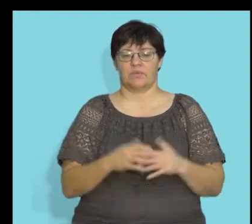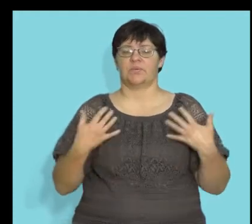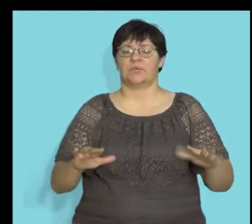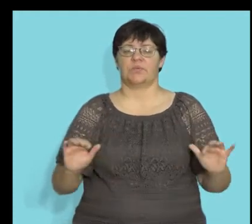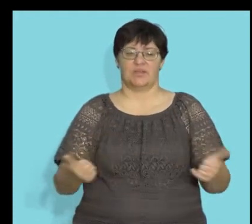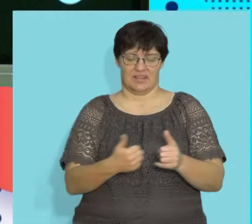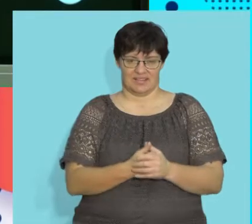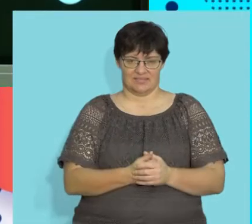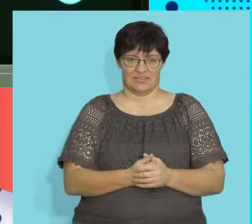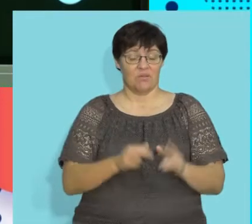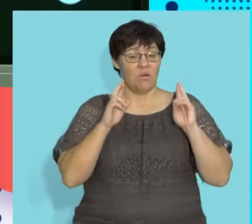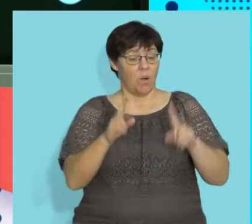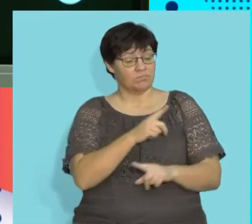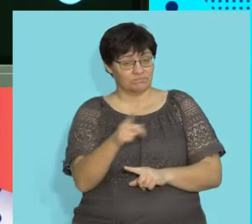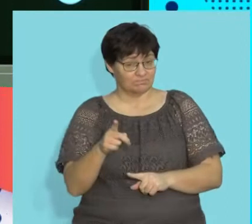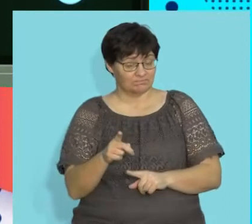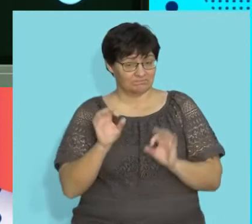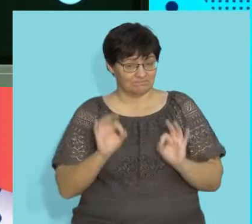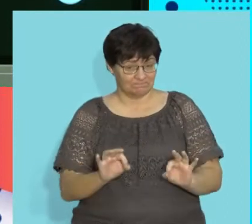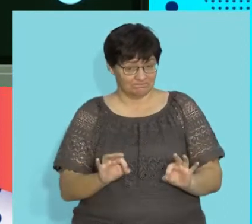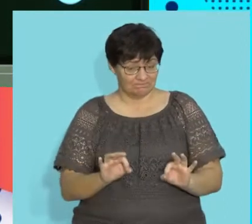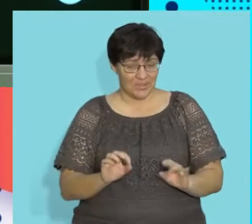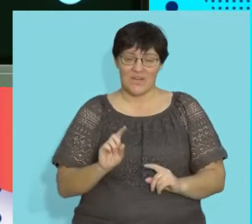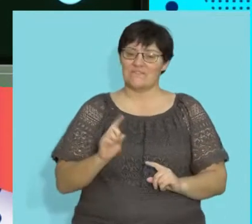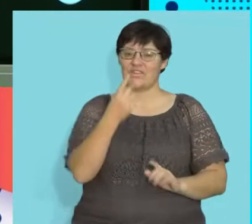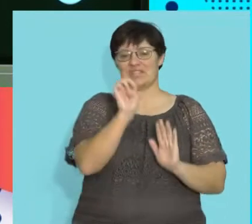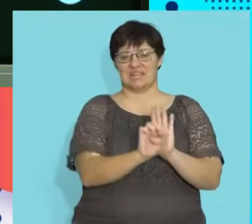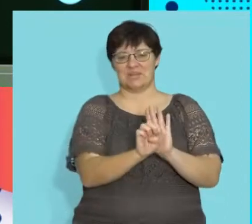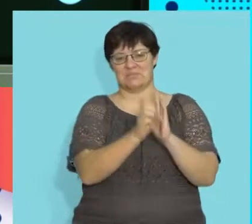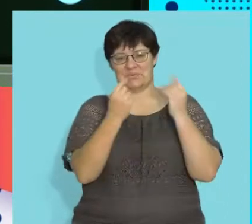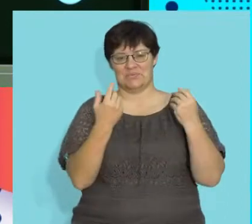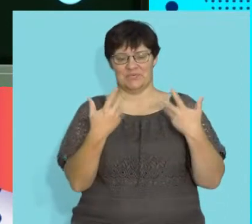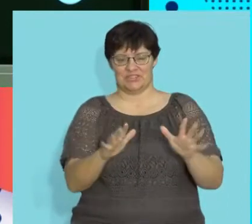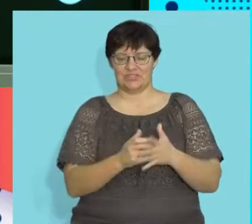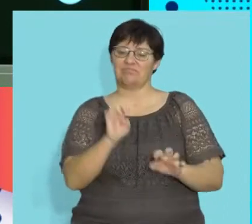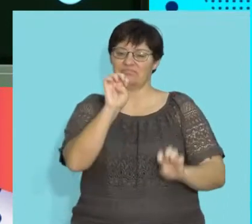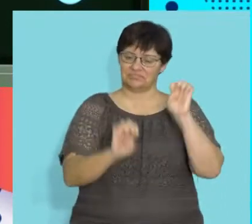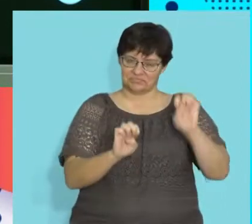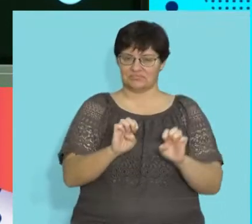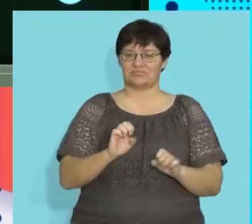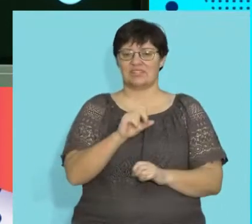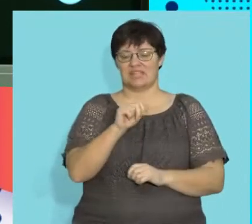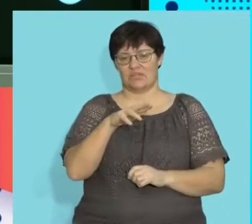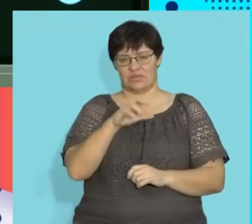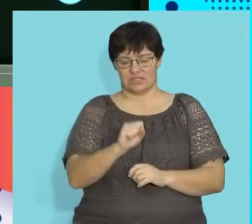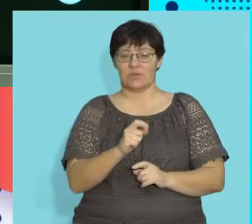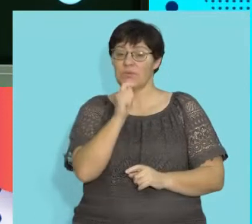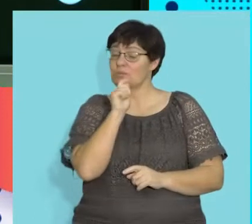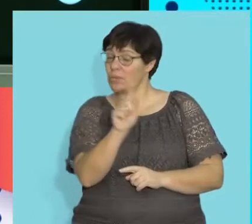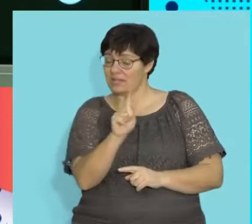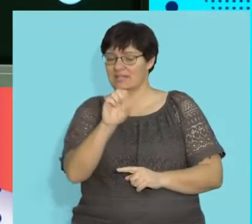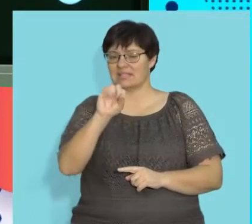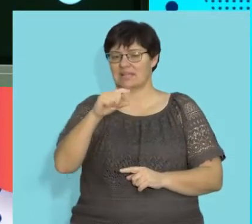Wonderful. I hope everyone's with me so far. We have done our first example of evaluating a series using